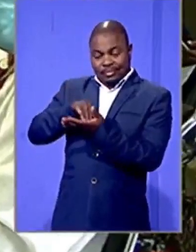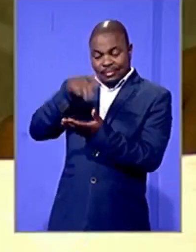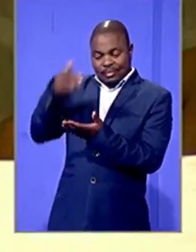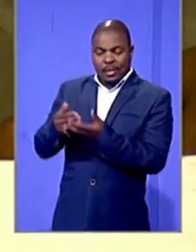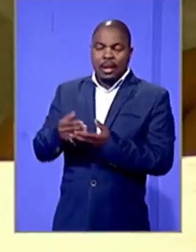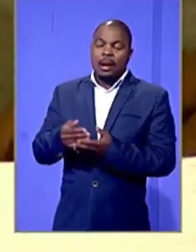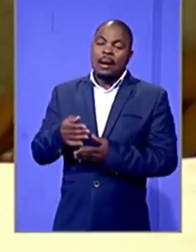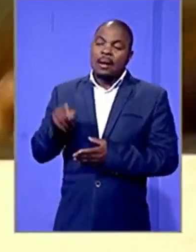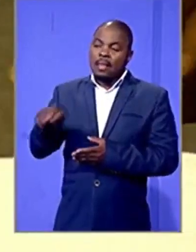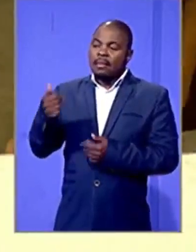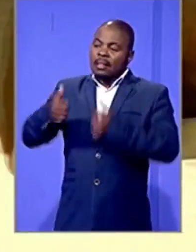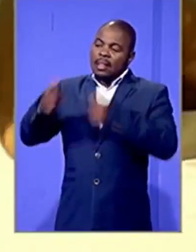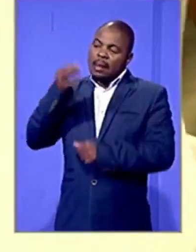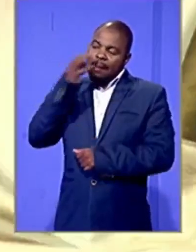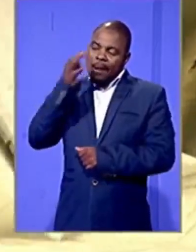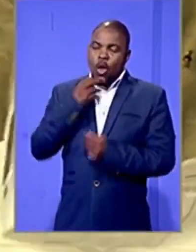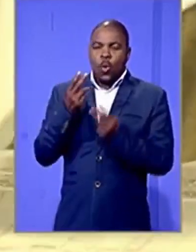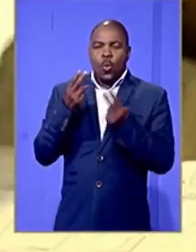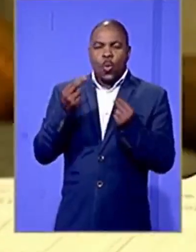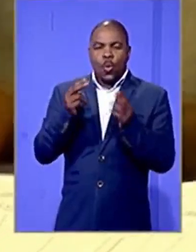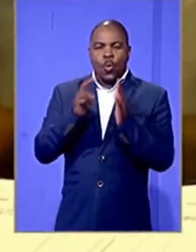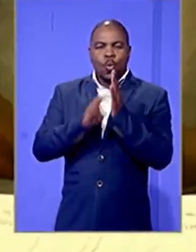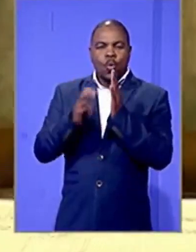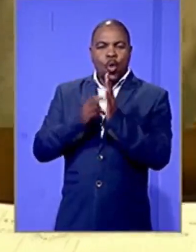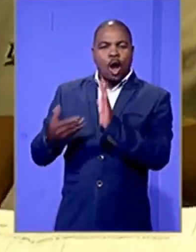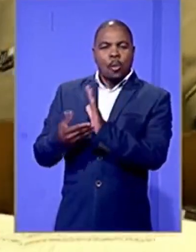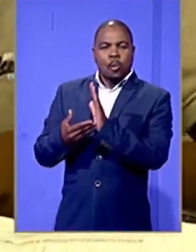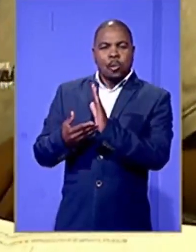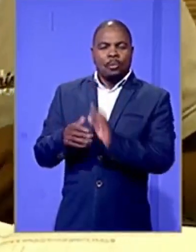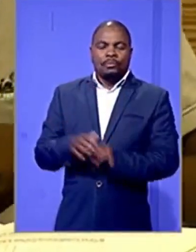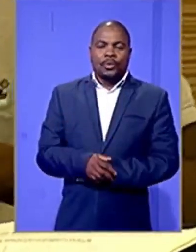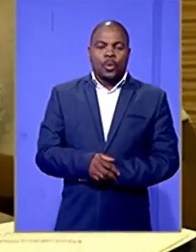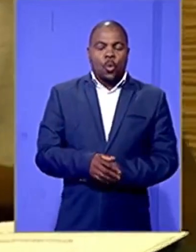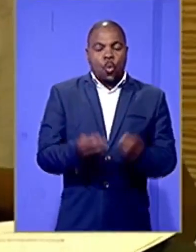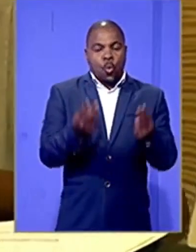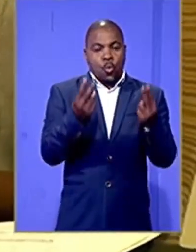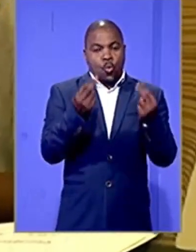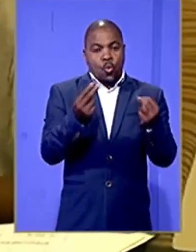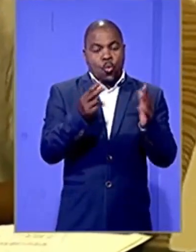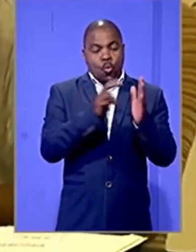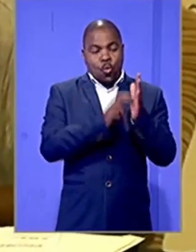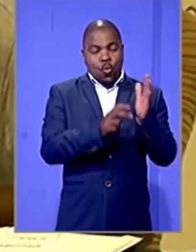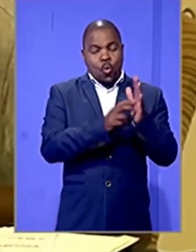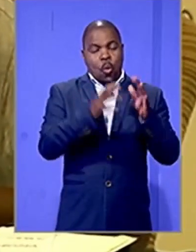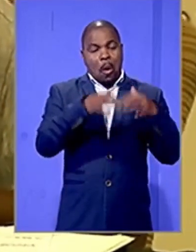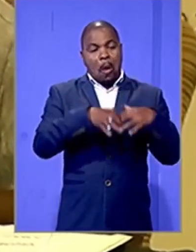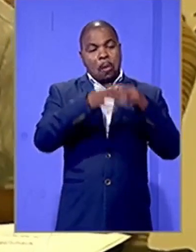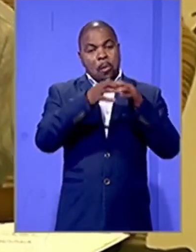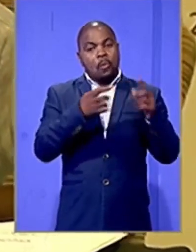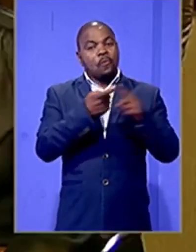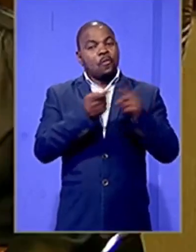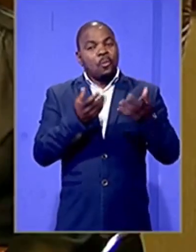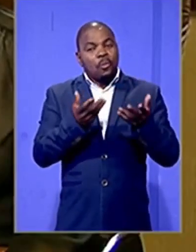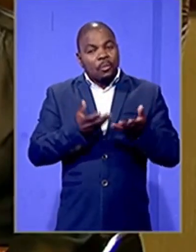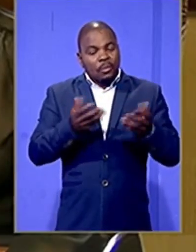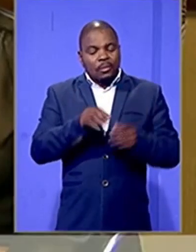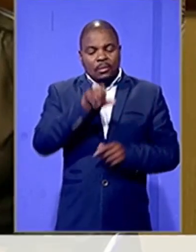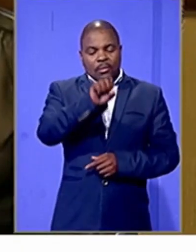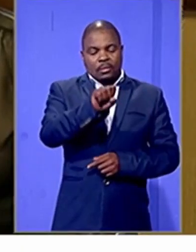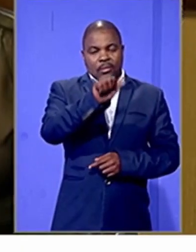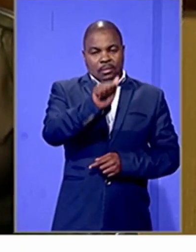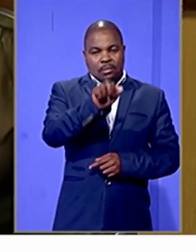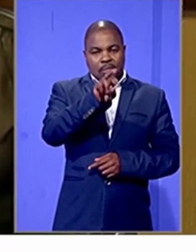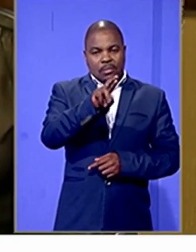ye meswa e tsentšwe tirišong. Go bile le molao o moswa o le goreng o introduced ke